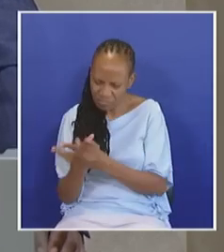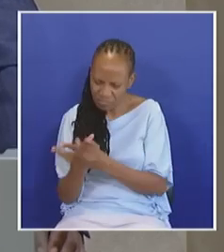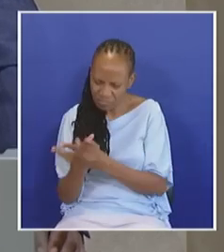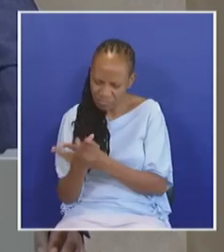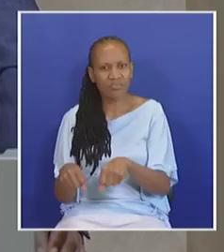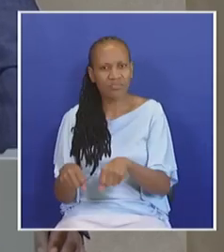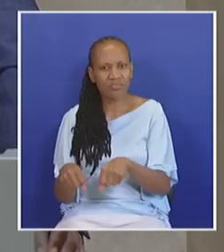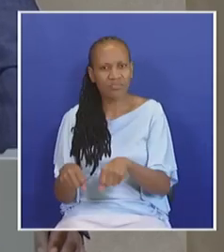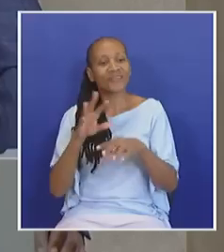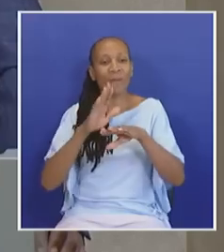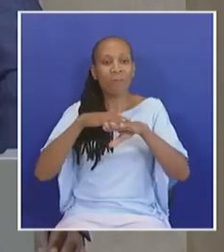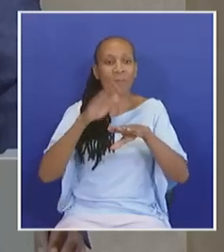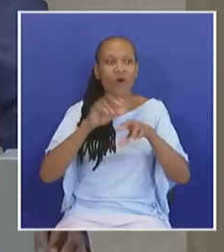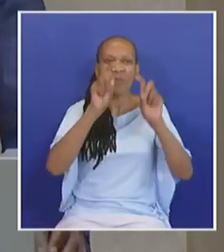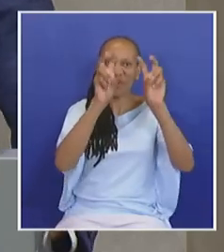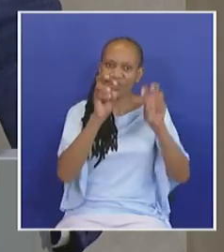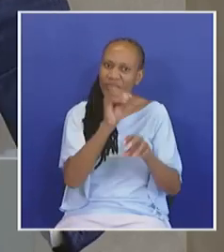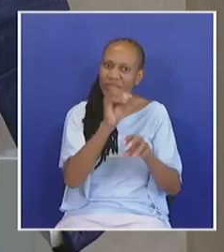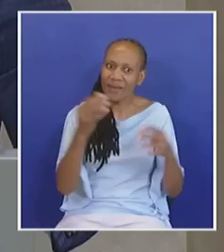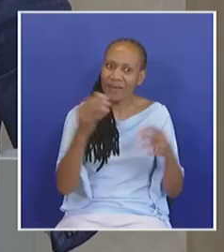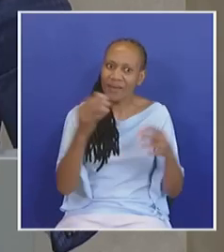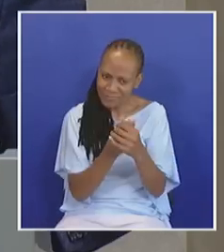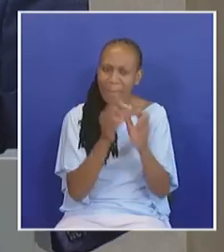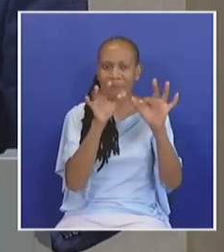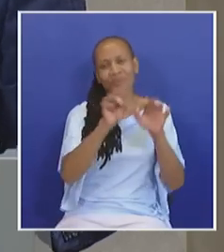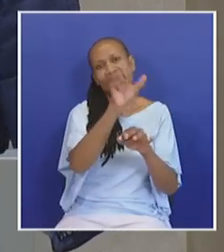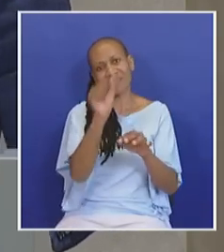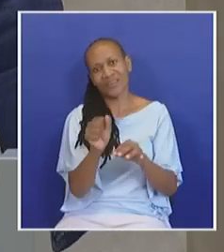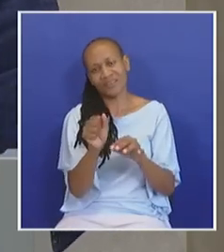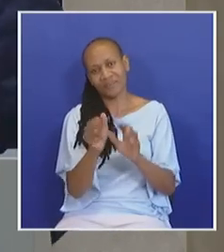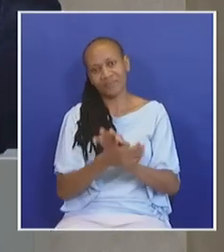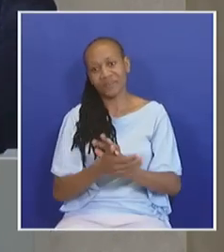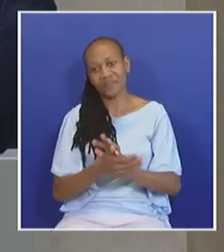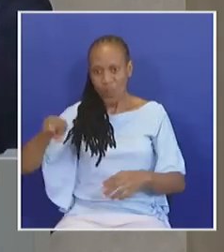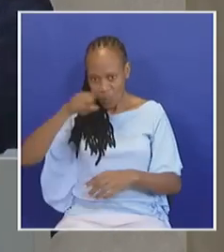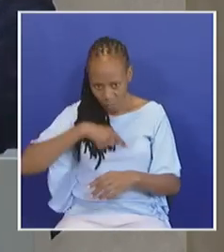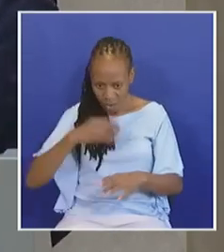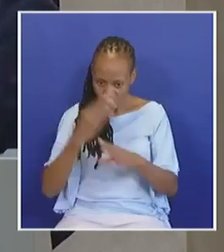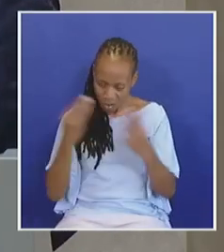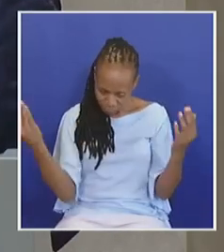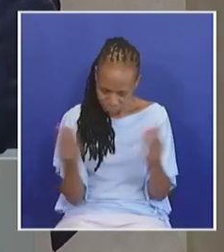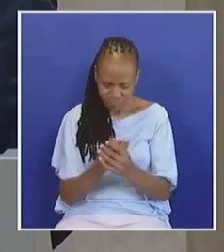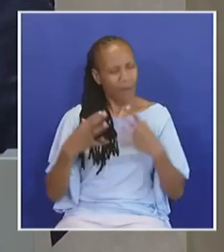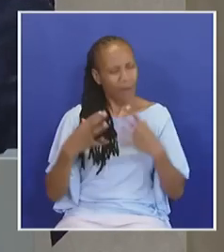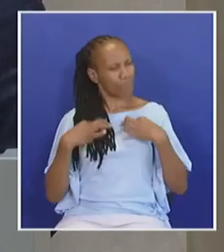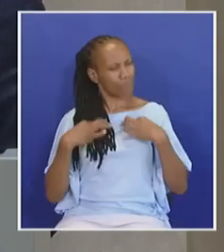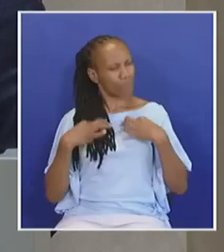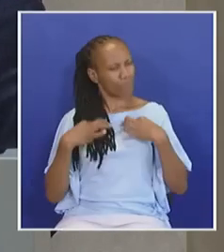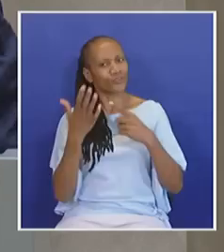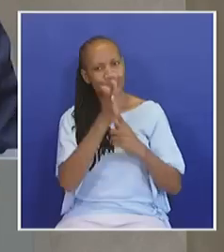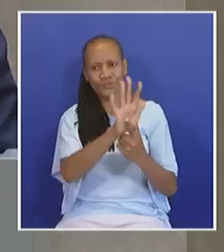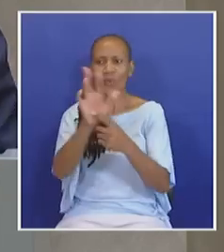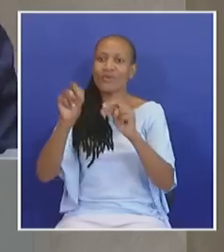unite us as South Africans that push us apart. As a collective, we should all take pride in what we have achieved as a